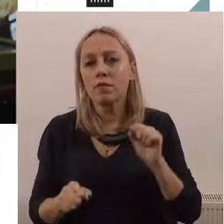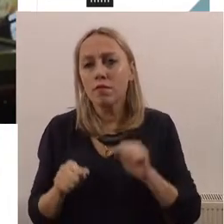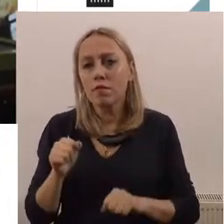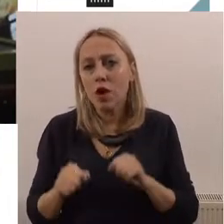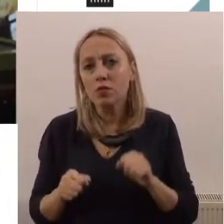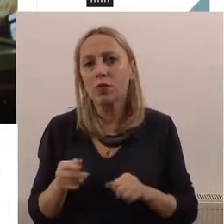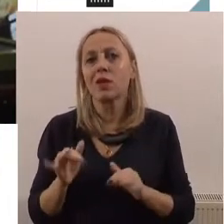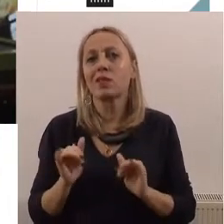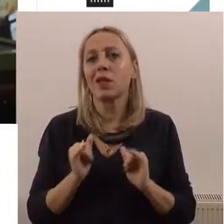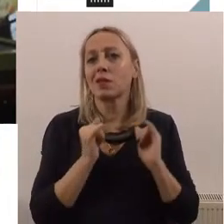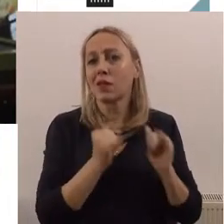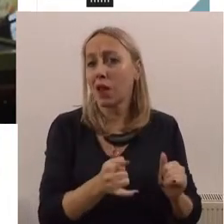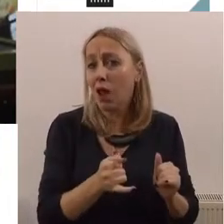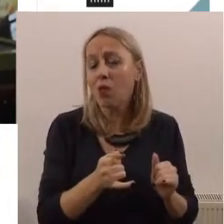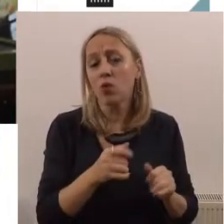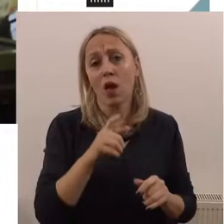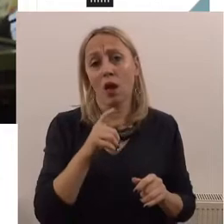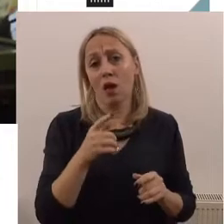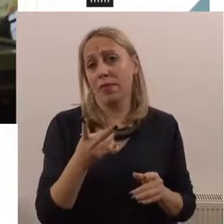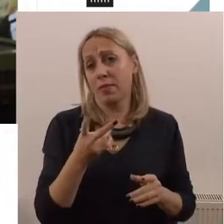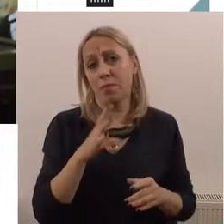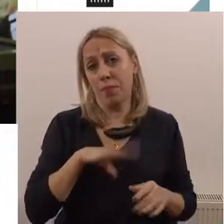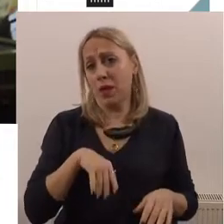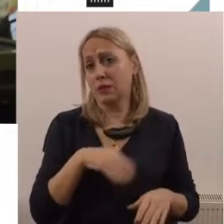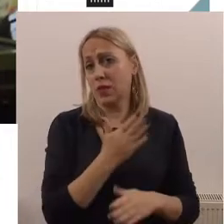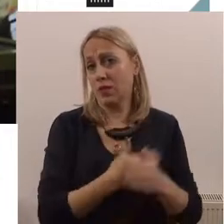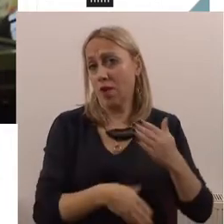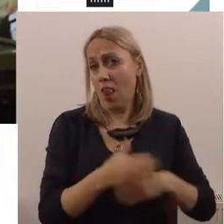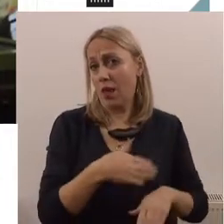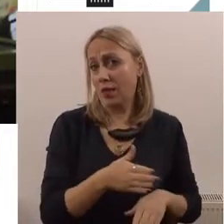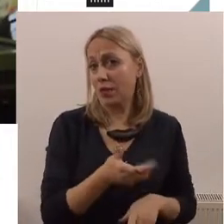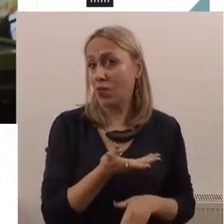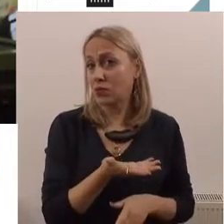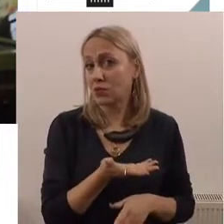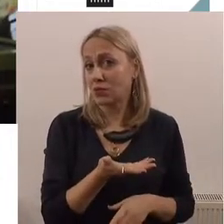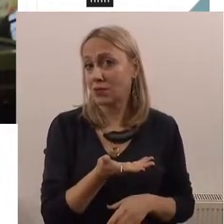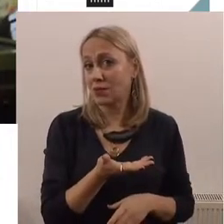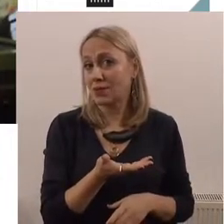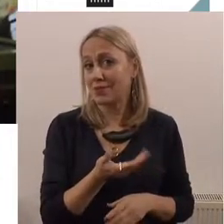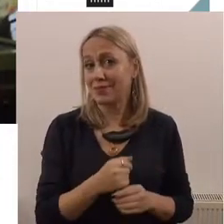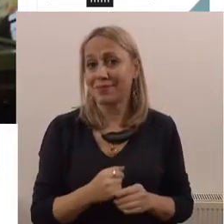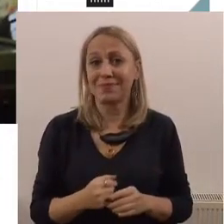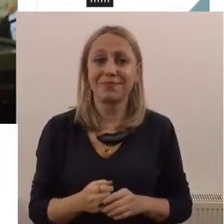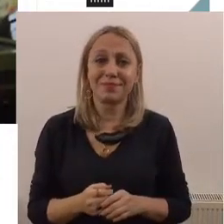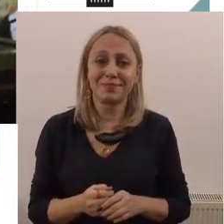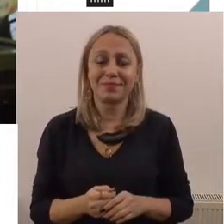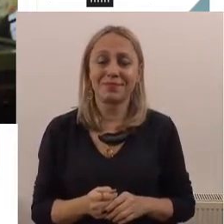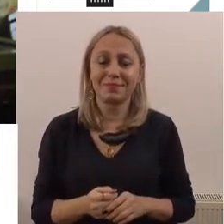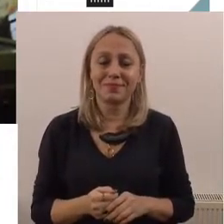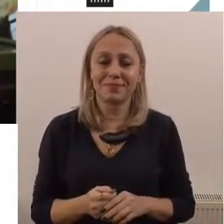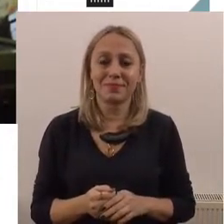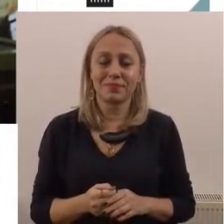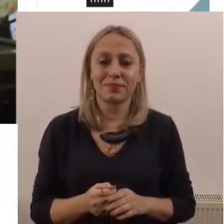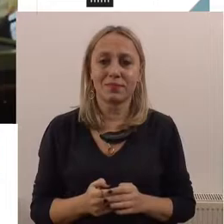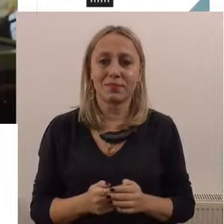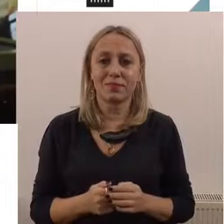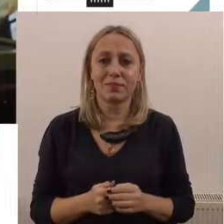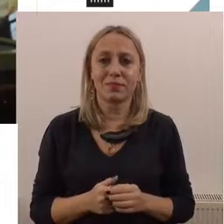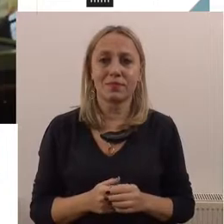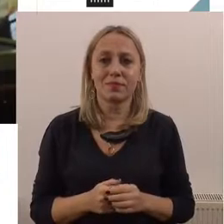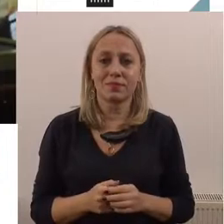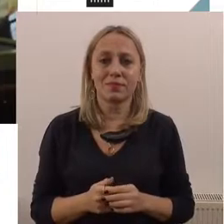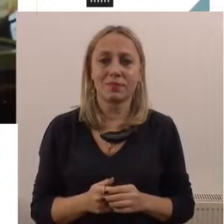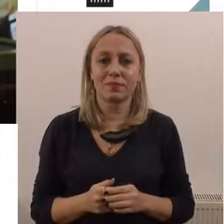And to me, it means that inclusivity opens up new opportunities for people without disabilities too.